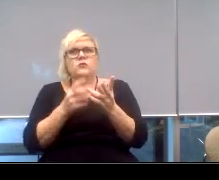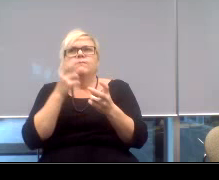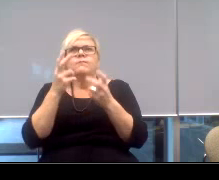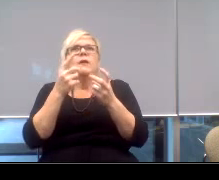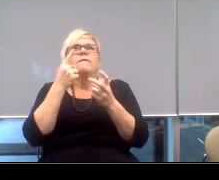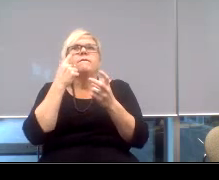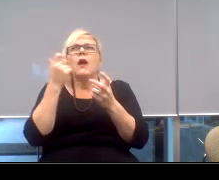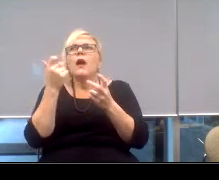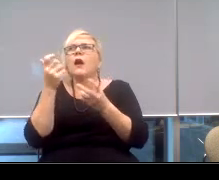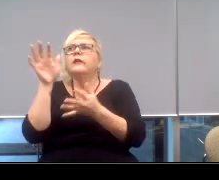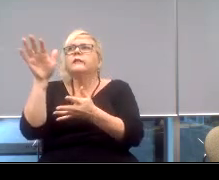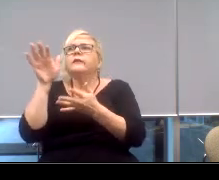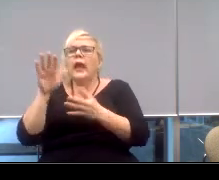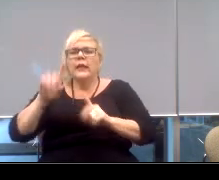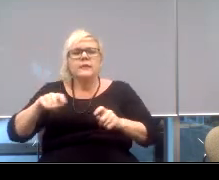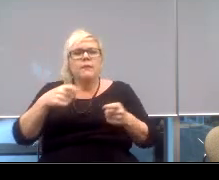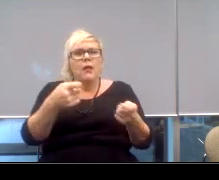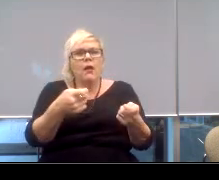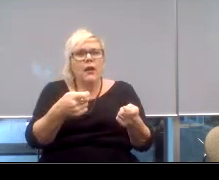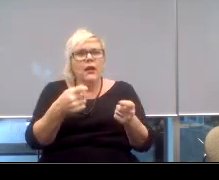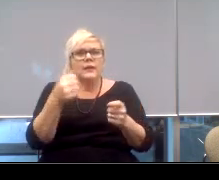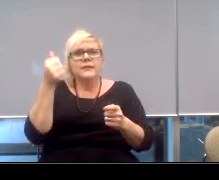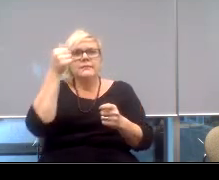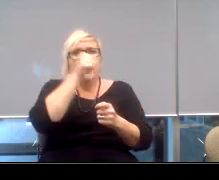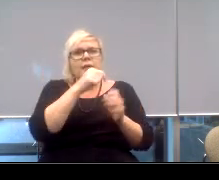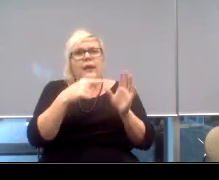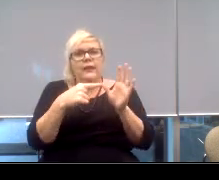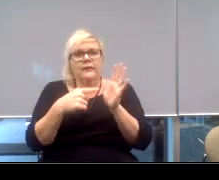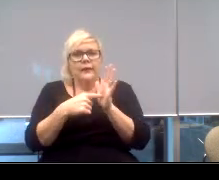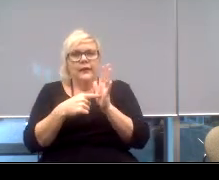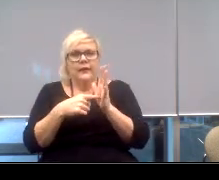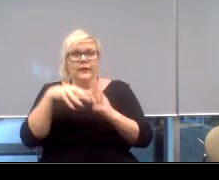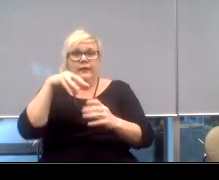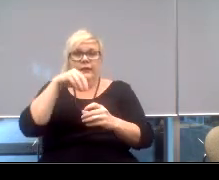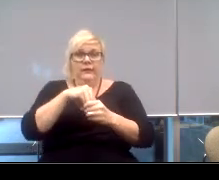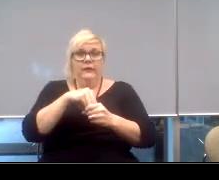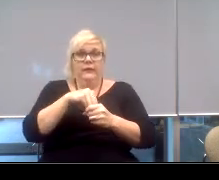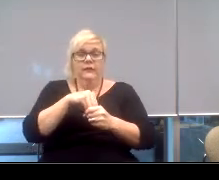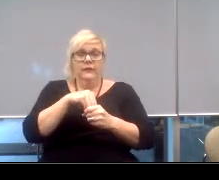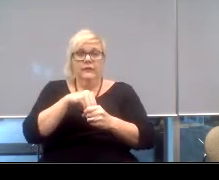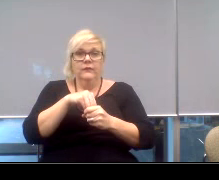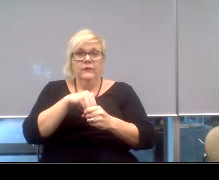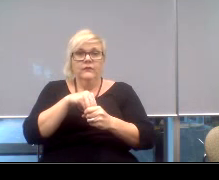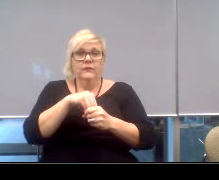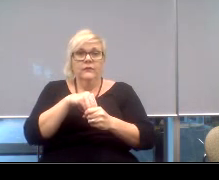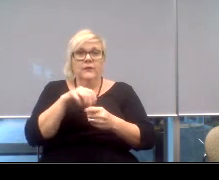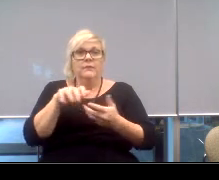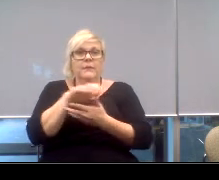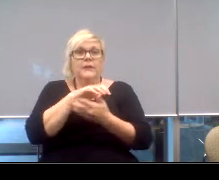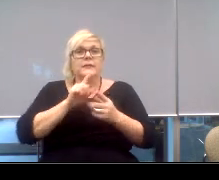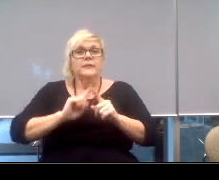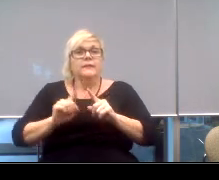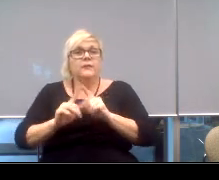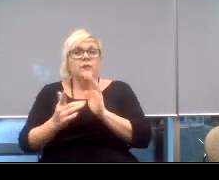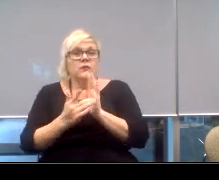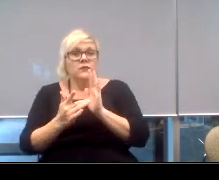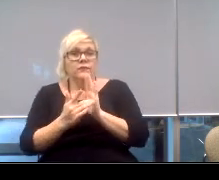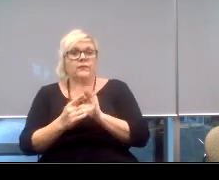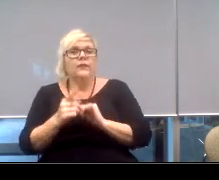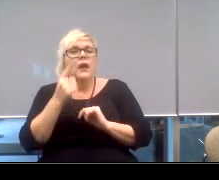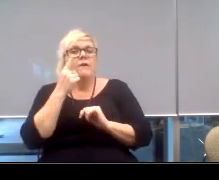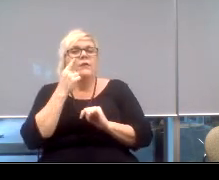technology for participants. Now, Smart AT is part of that mix. If we just look at the predicted